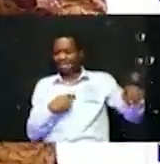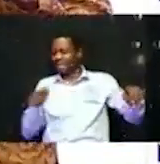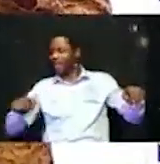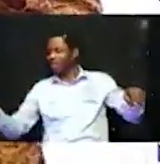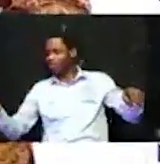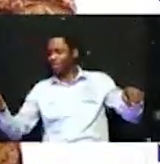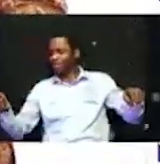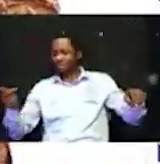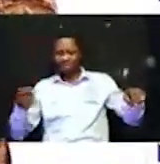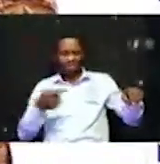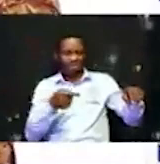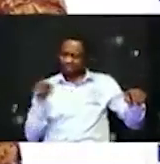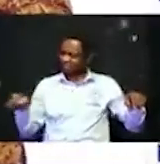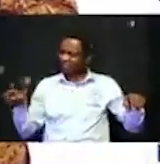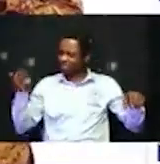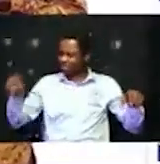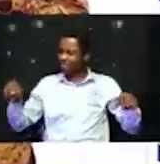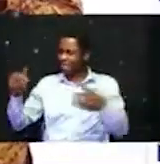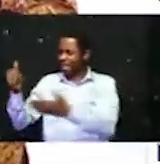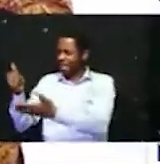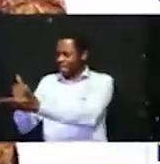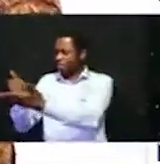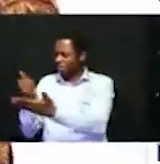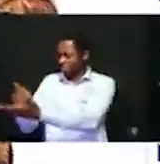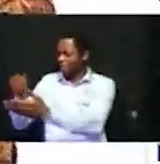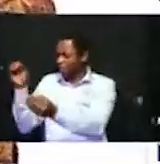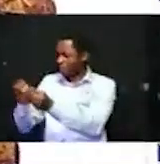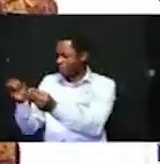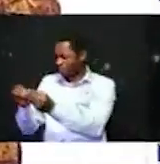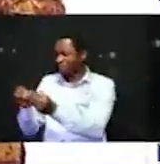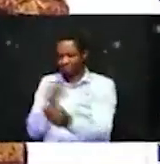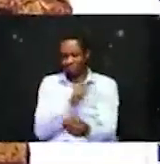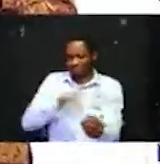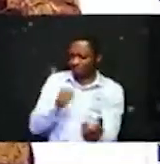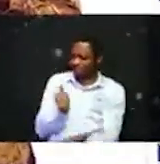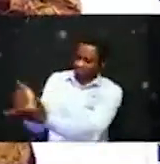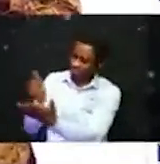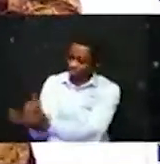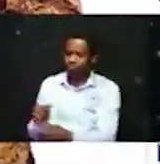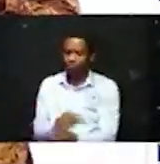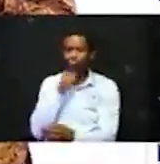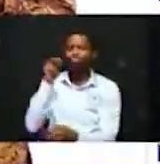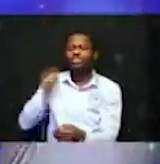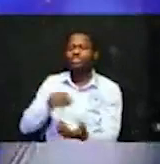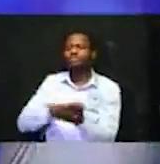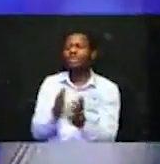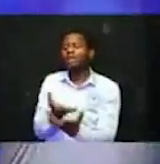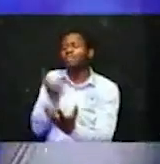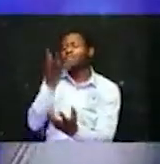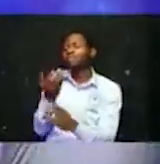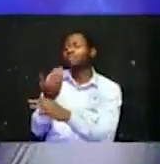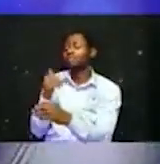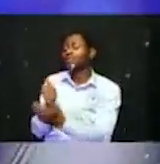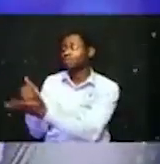Don't think that you have to be a rich man like that man to be able to help the poor. You start doing the little that you